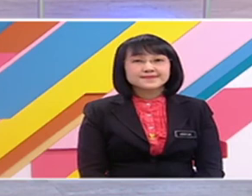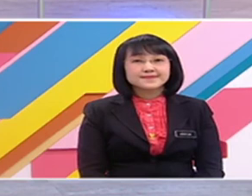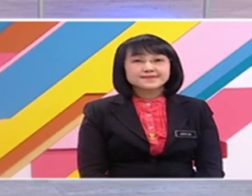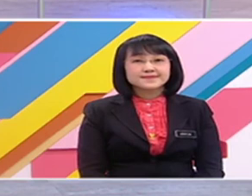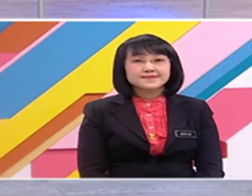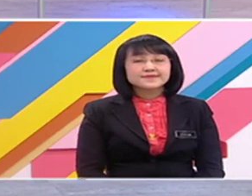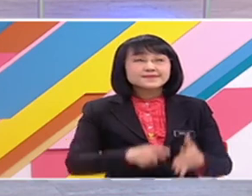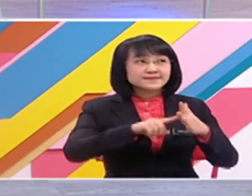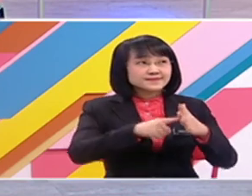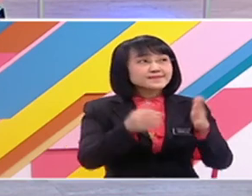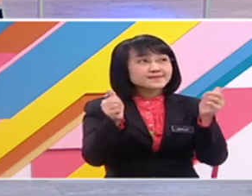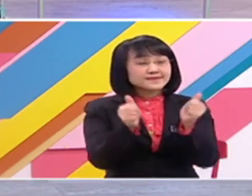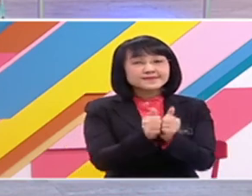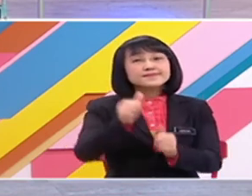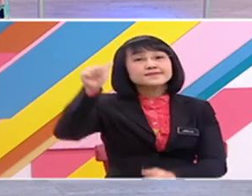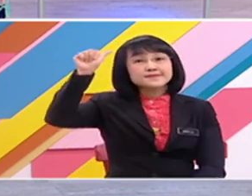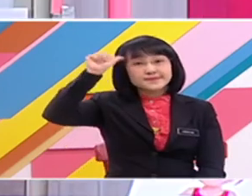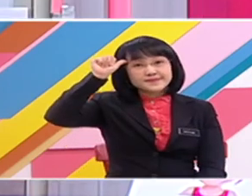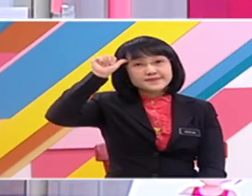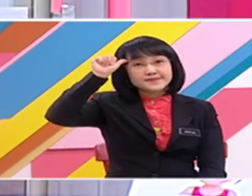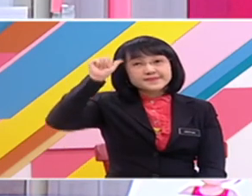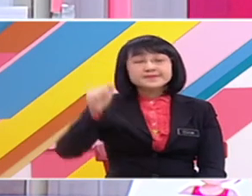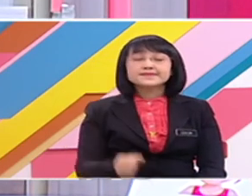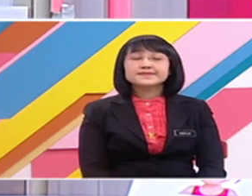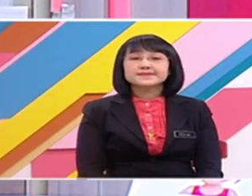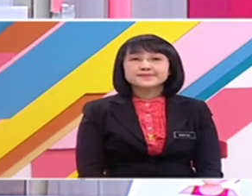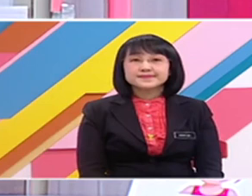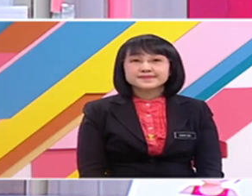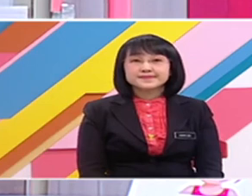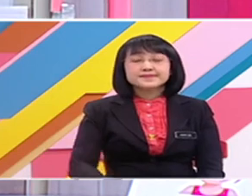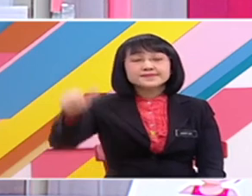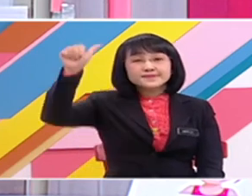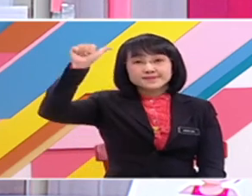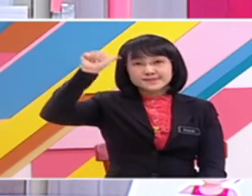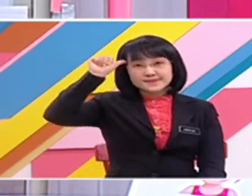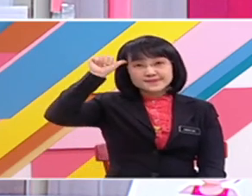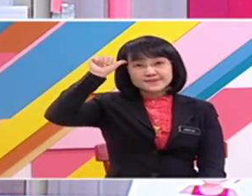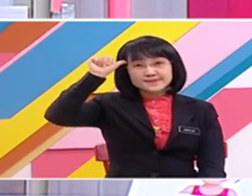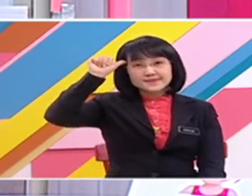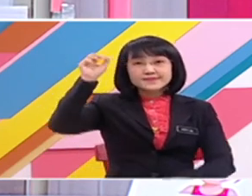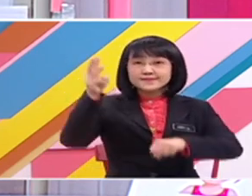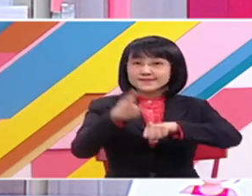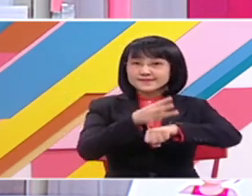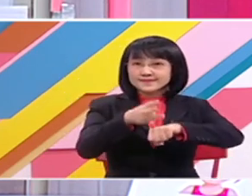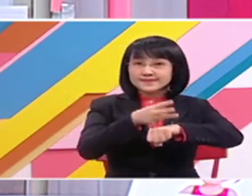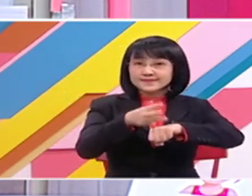we start with Adib. Adib, okay. Okay, the first one is Adib wears